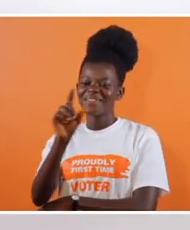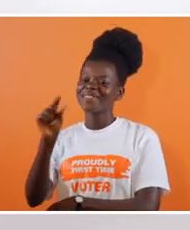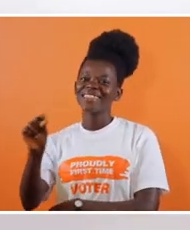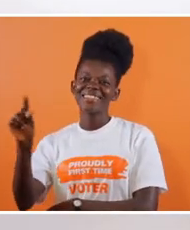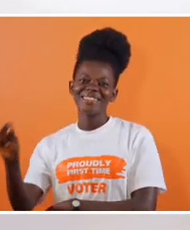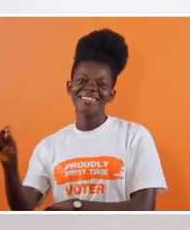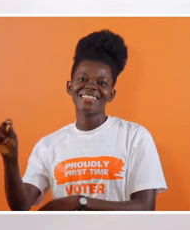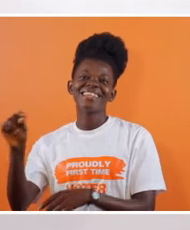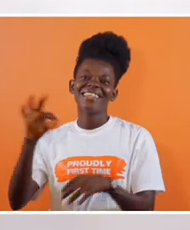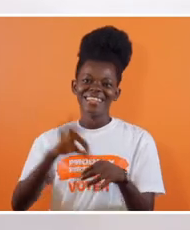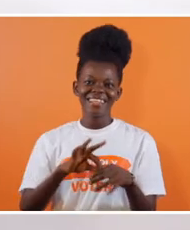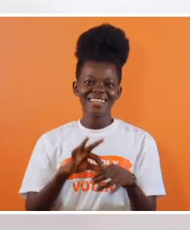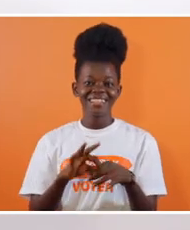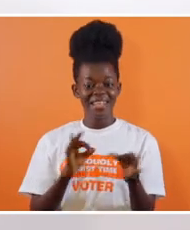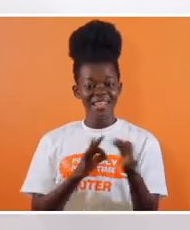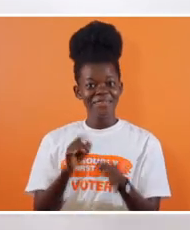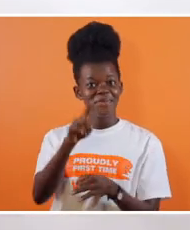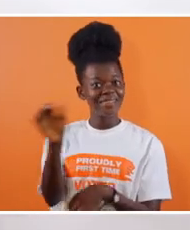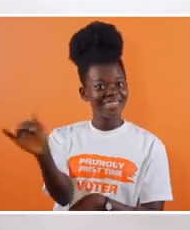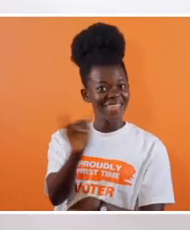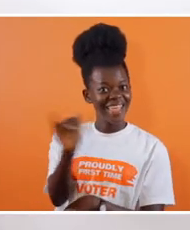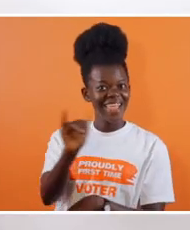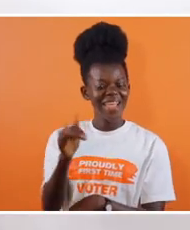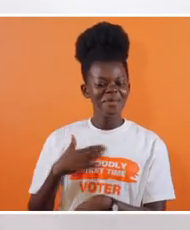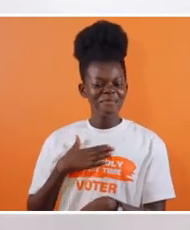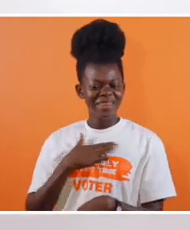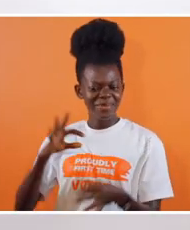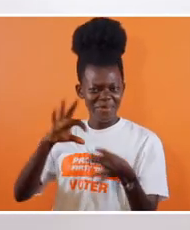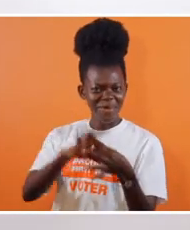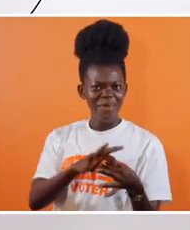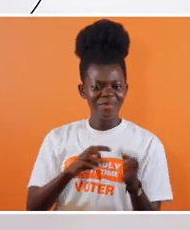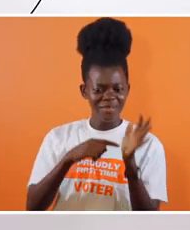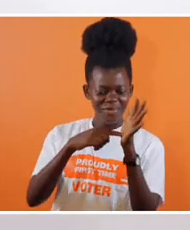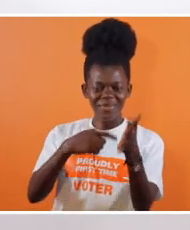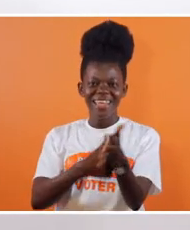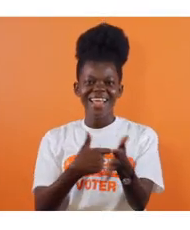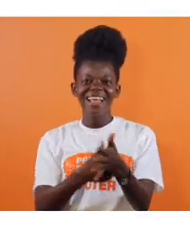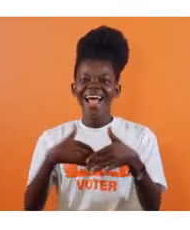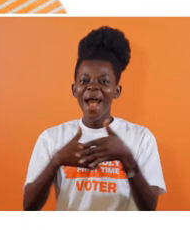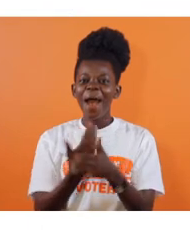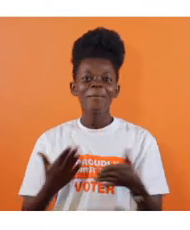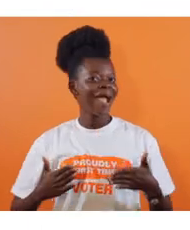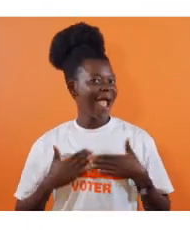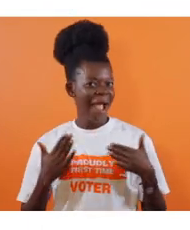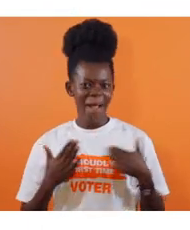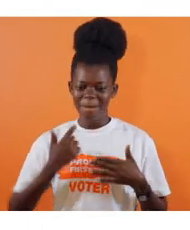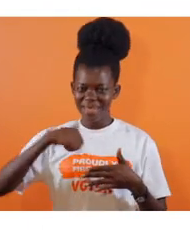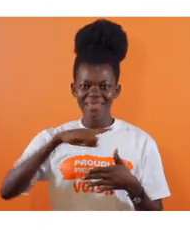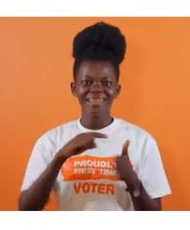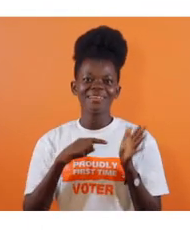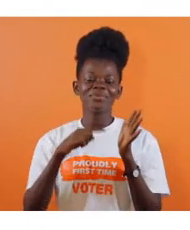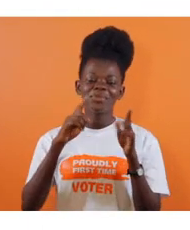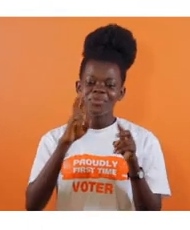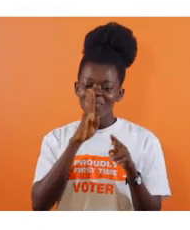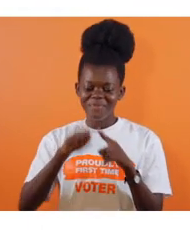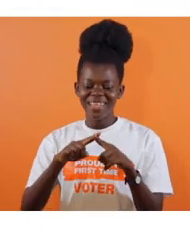If you are like me, let us make Ghana know how excited we are to be the newest voices. This first-time voters